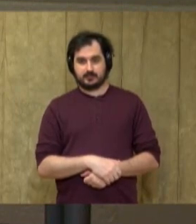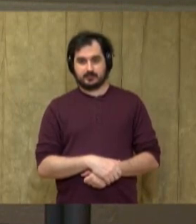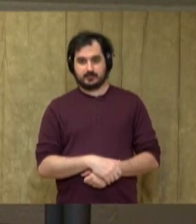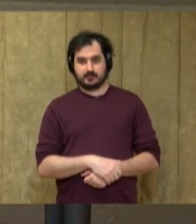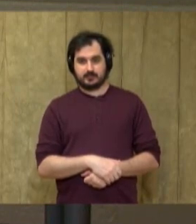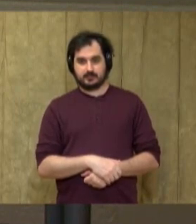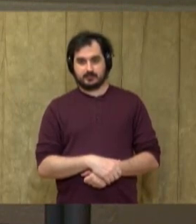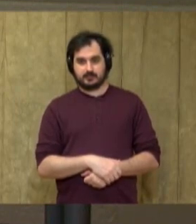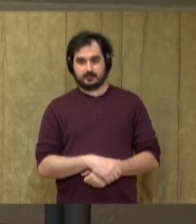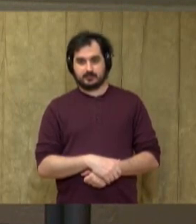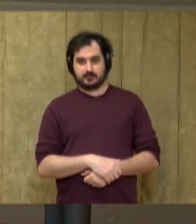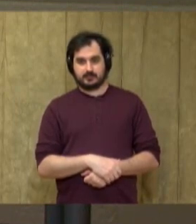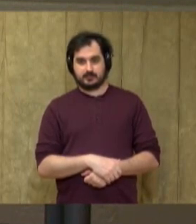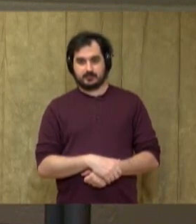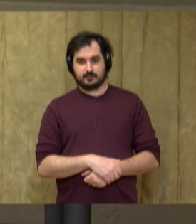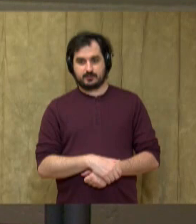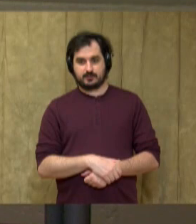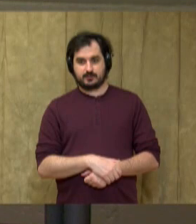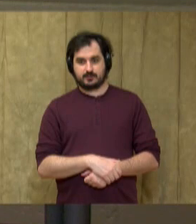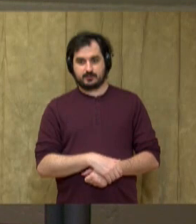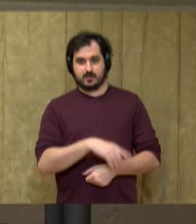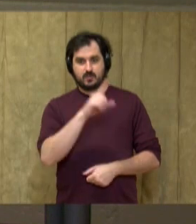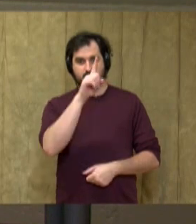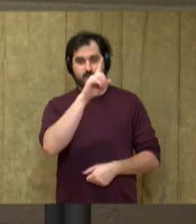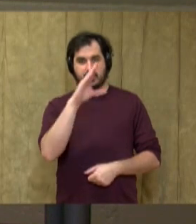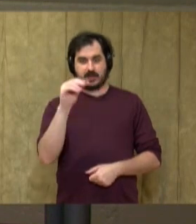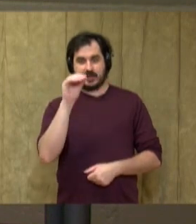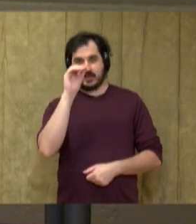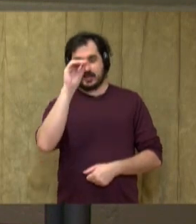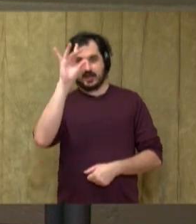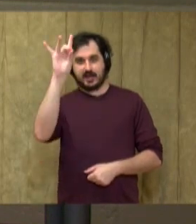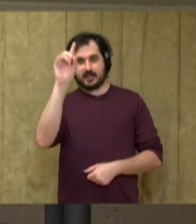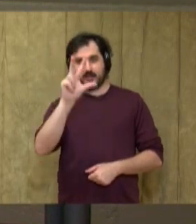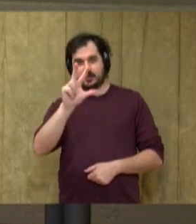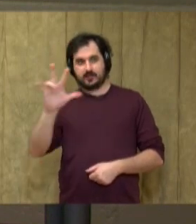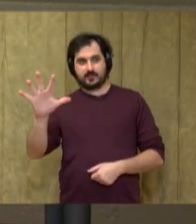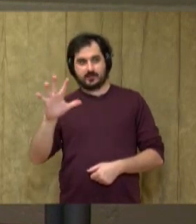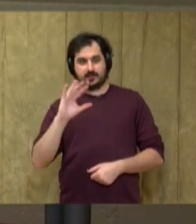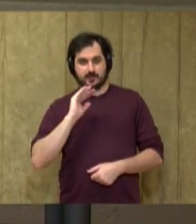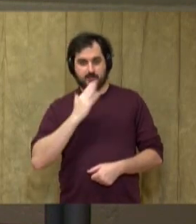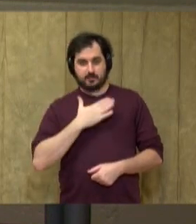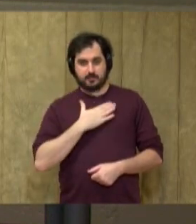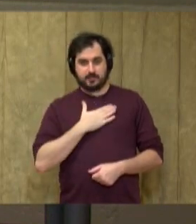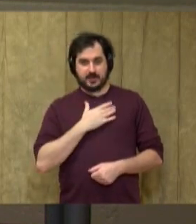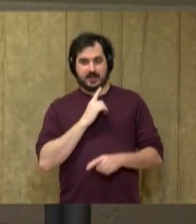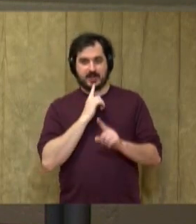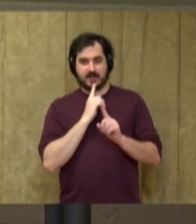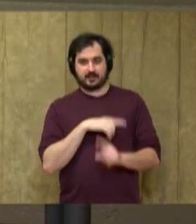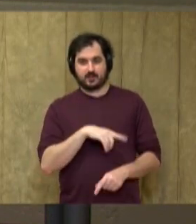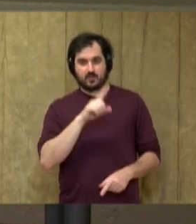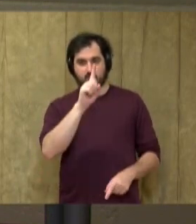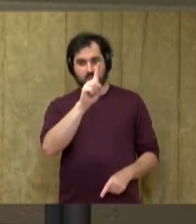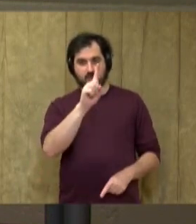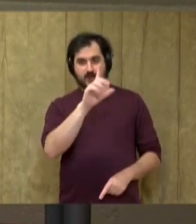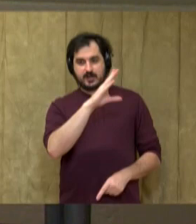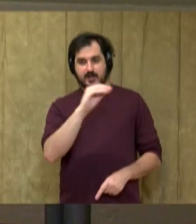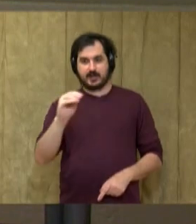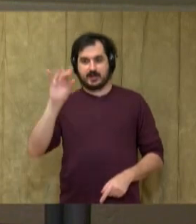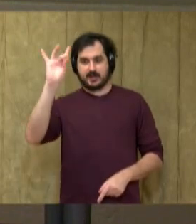so I have 1 and 8/35. So my answer is 1 and